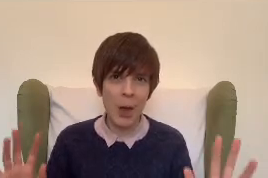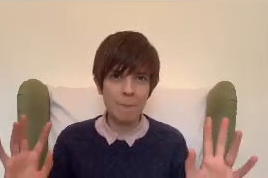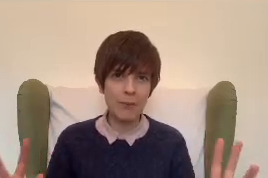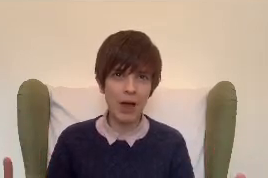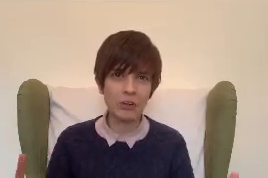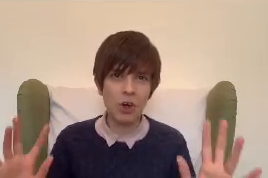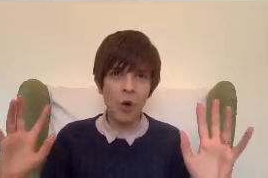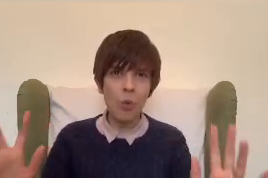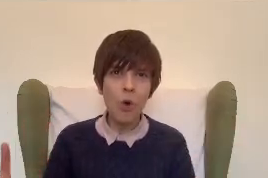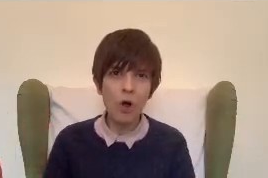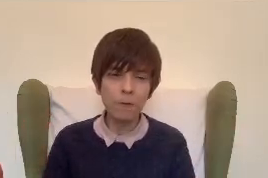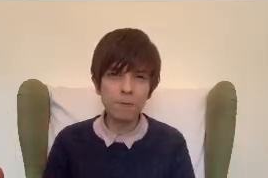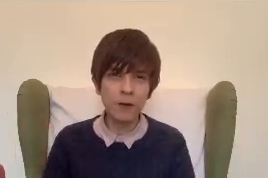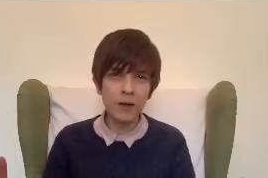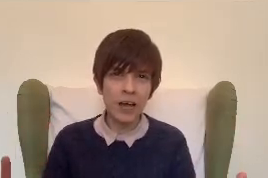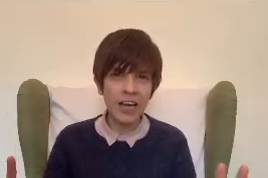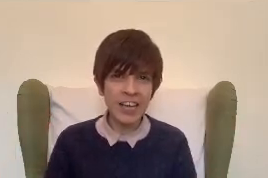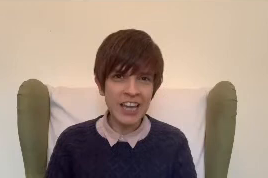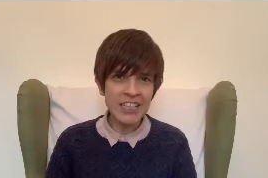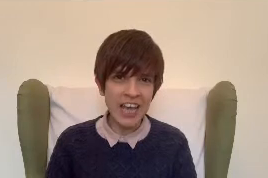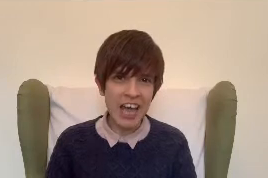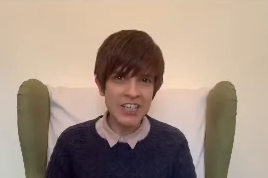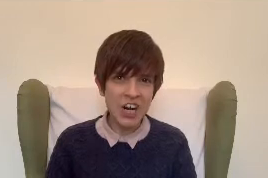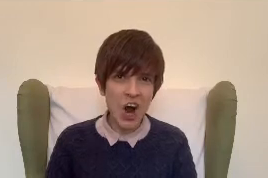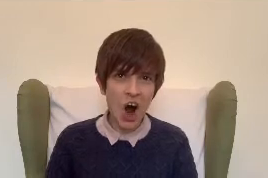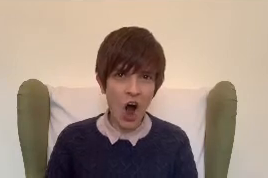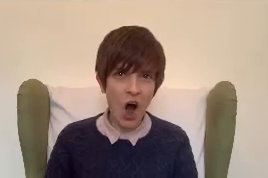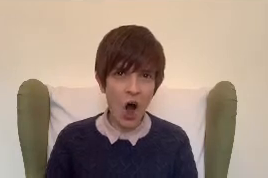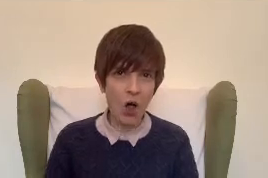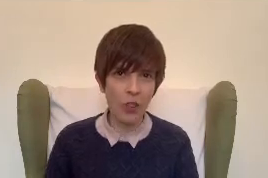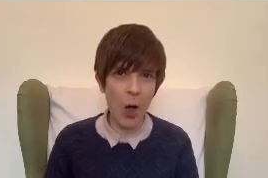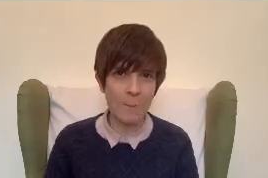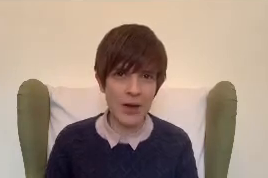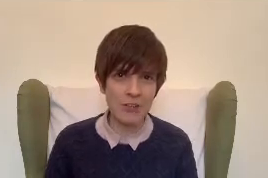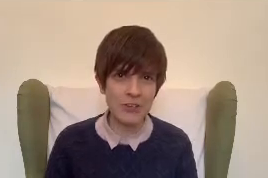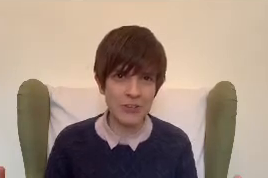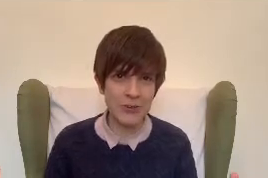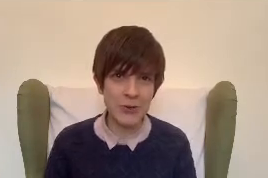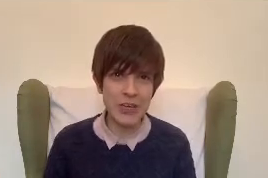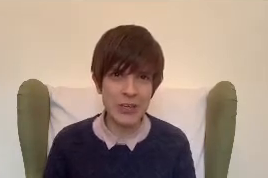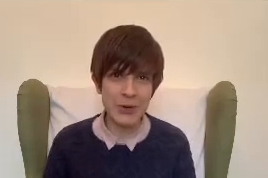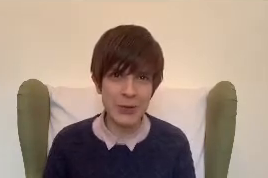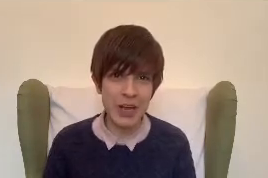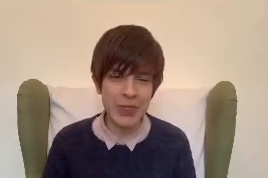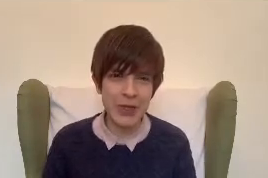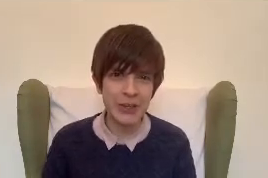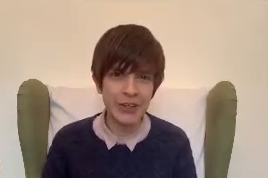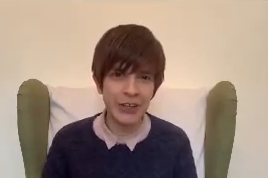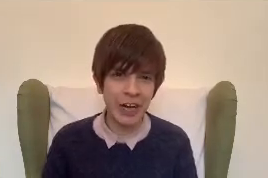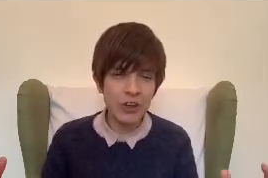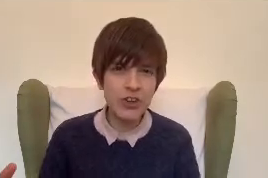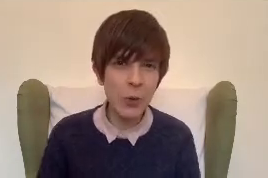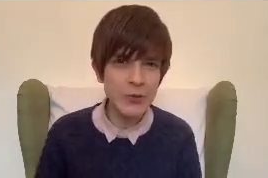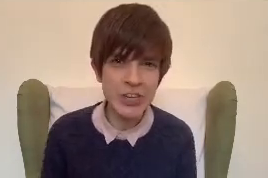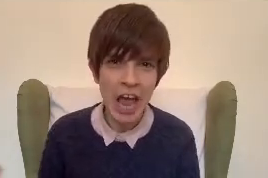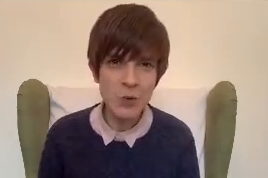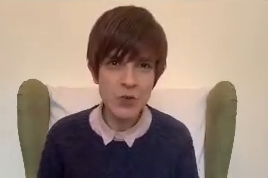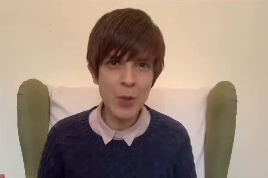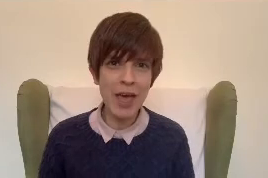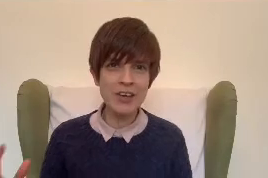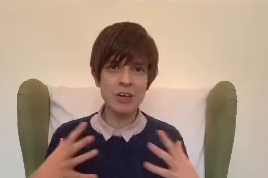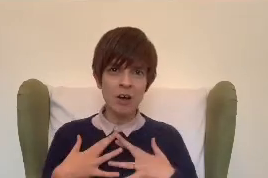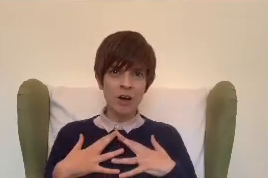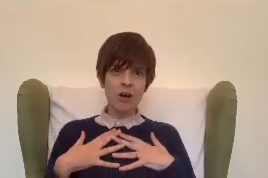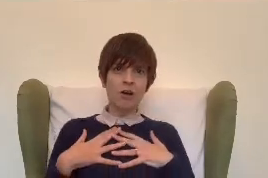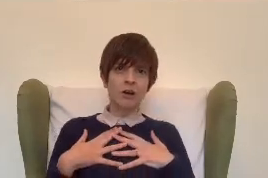big bad wolf. And he said, "All the better to eat you with," and jumped out